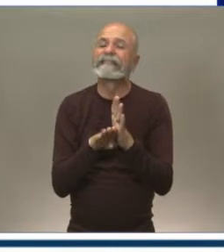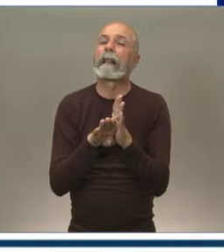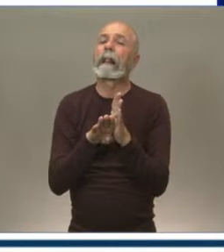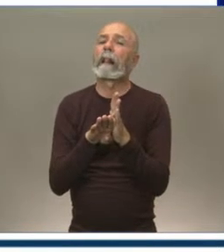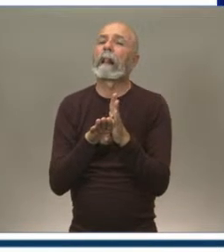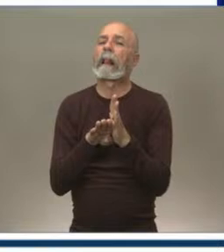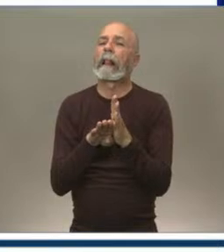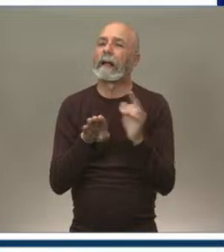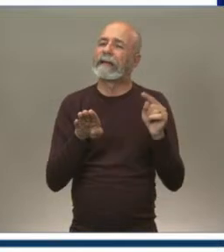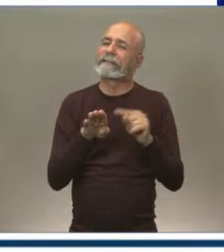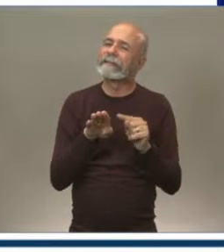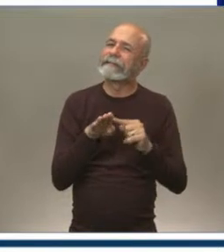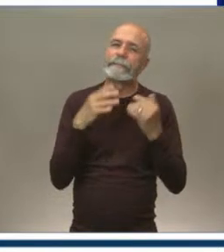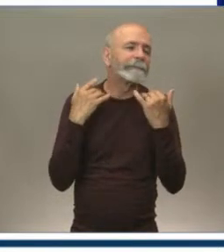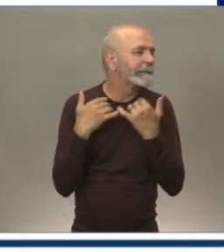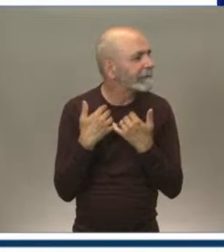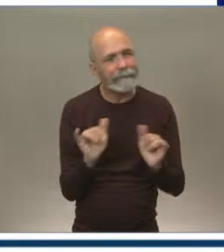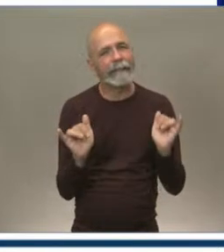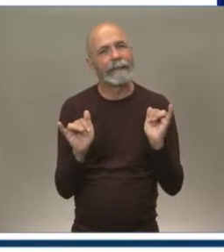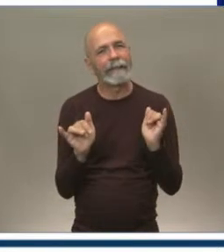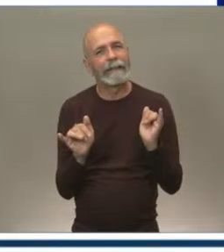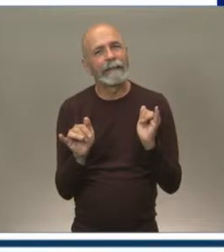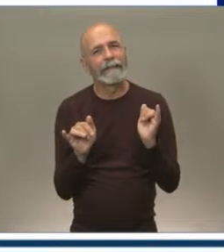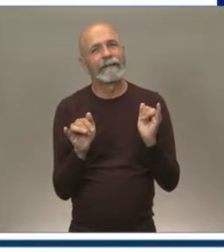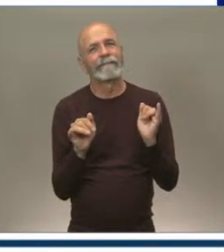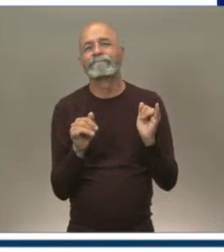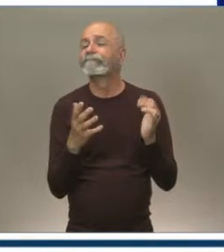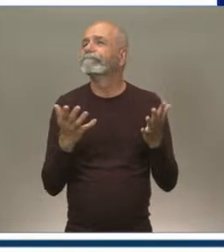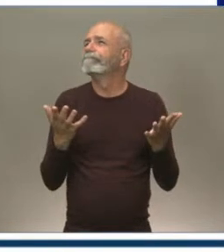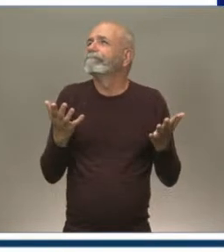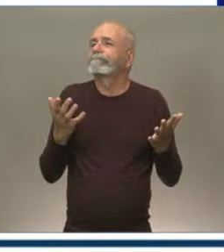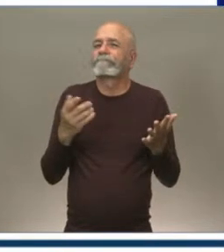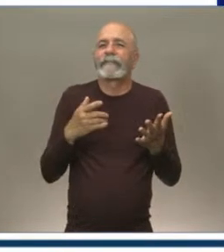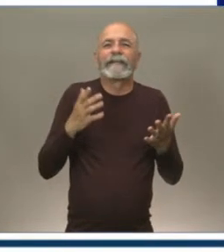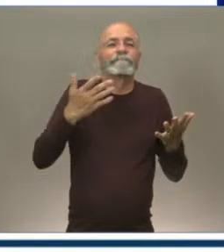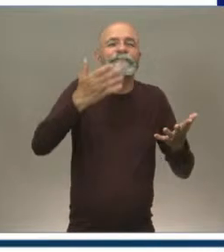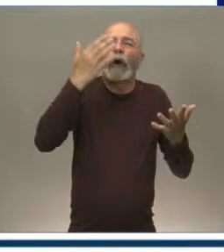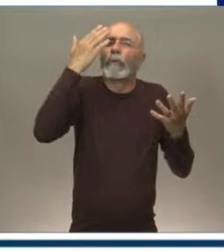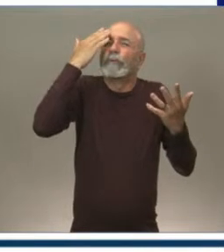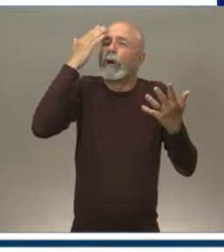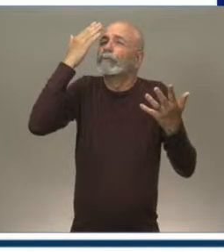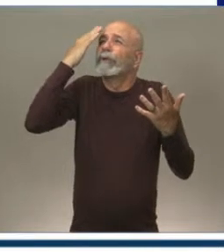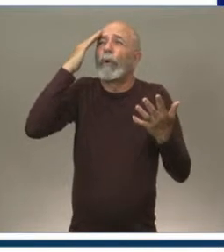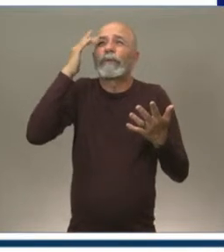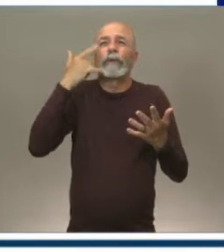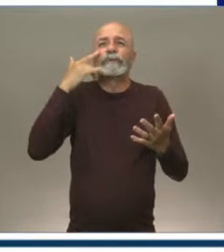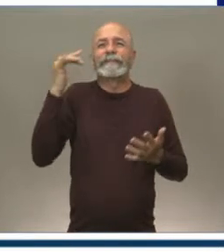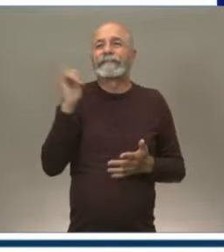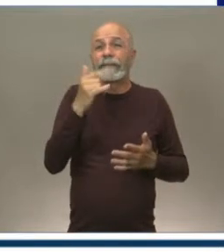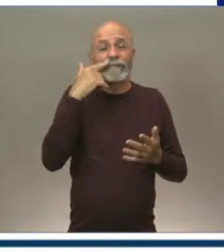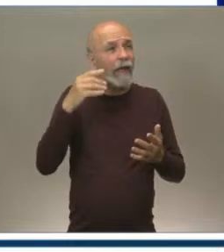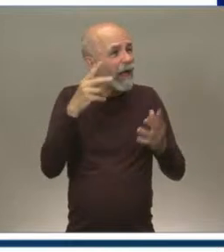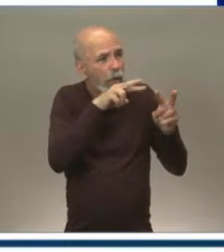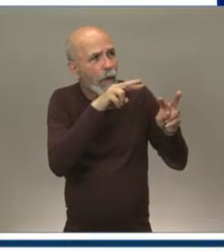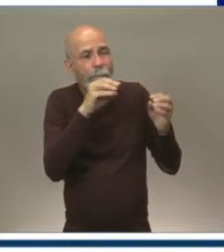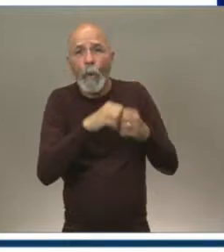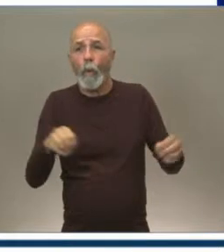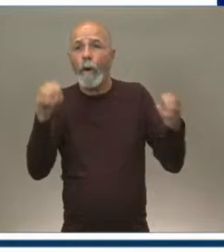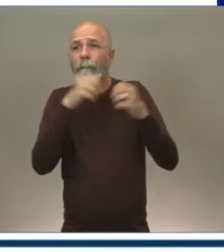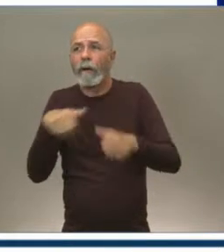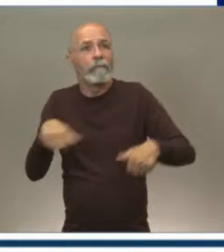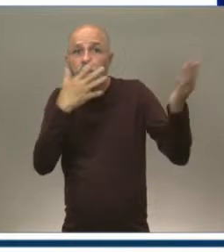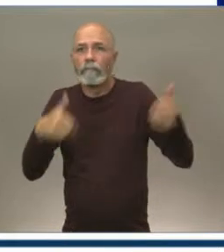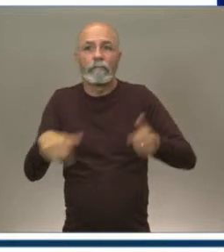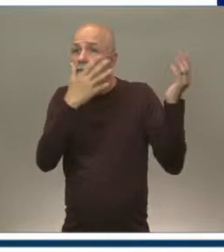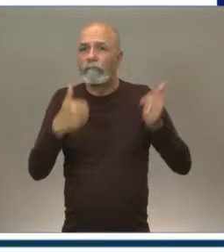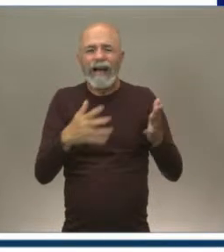peak, but there is a tail on this that we all know, that our modeling shows that the increase of hospitalizations come after that peak,